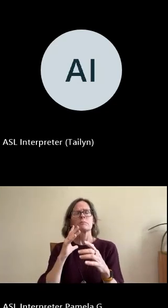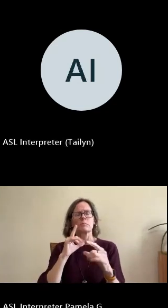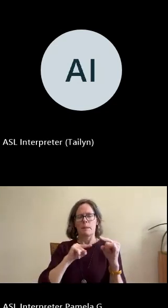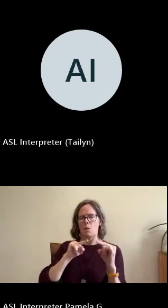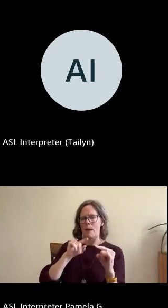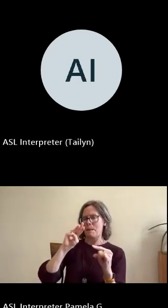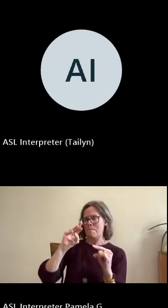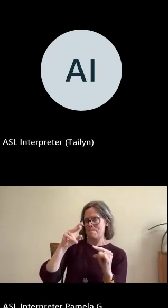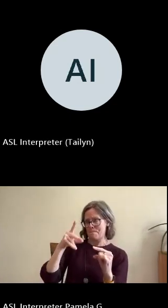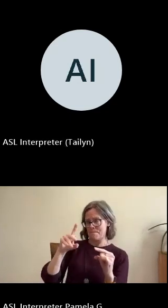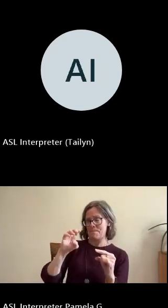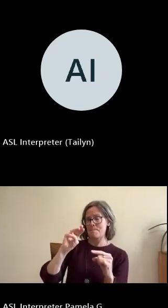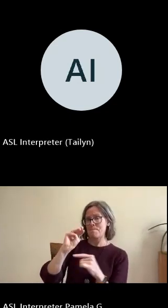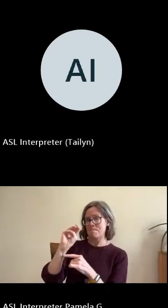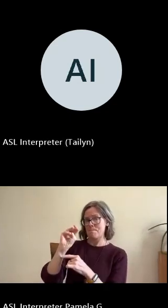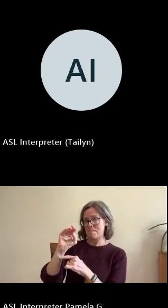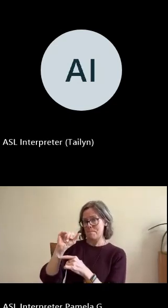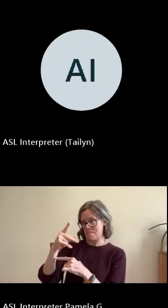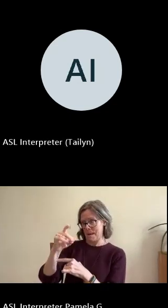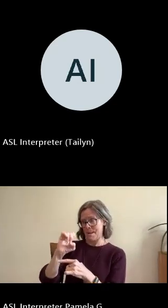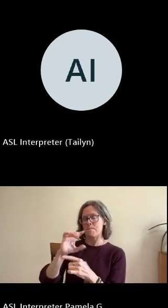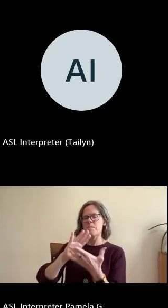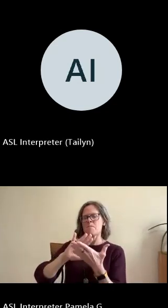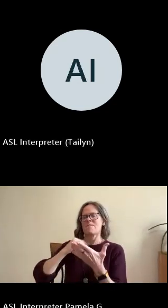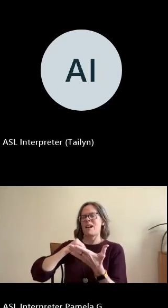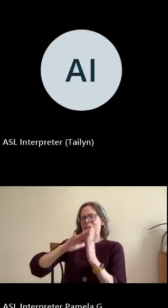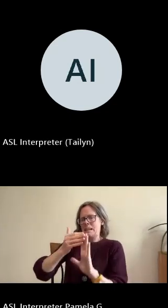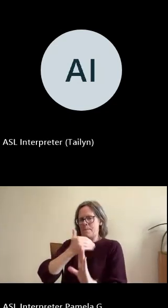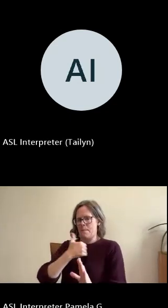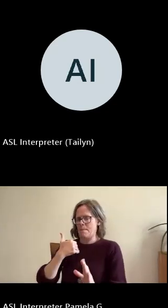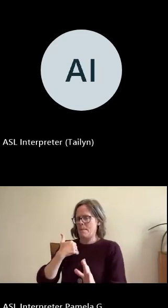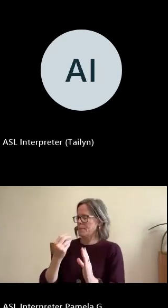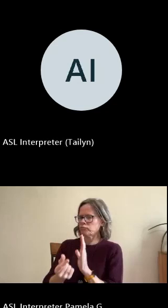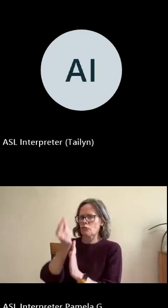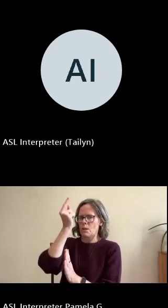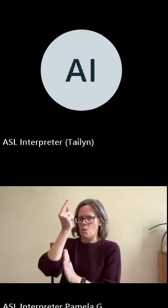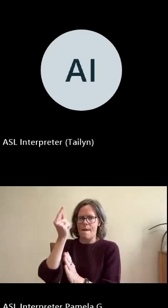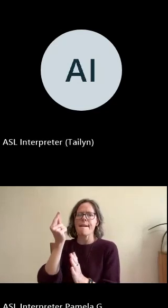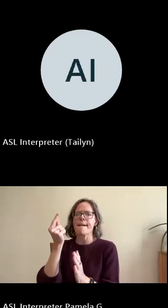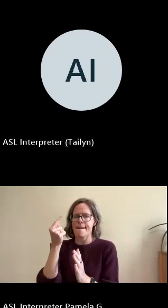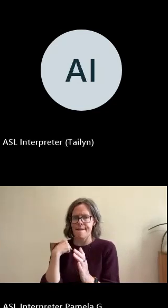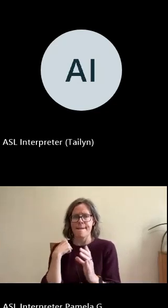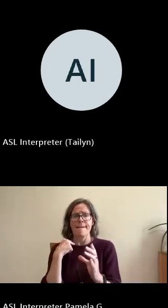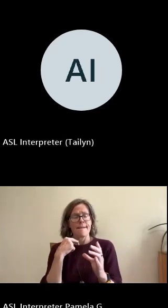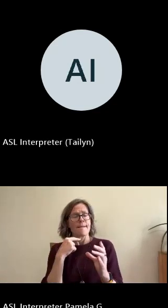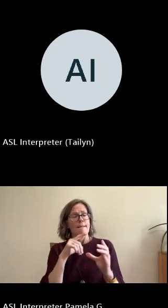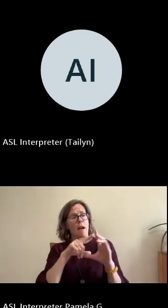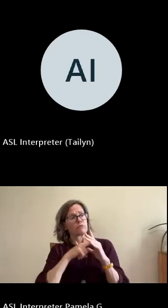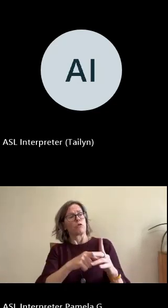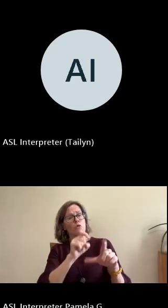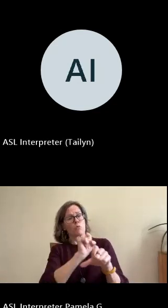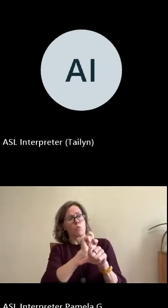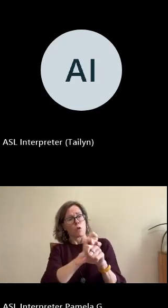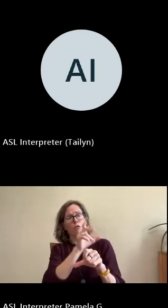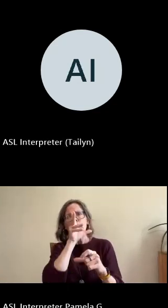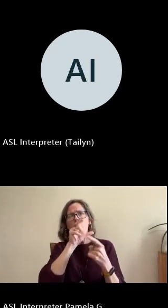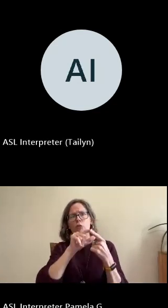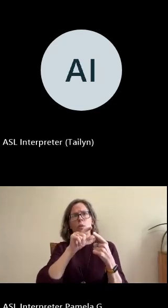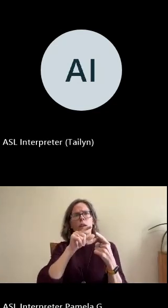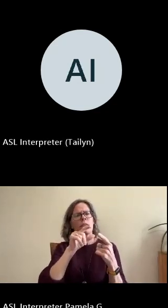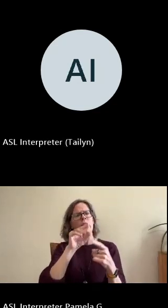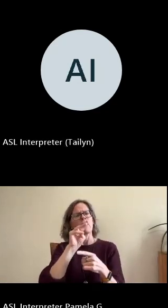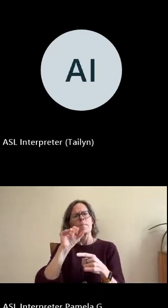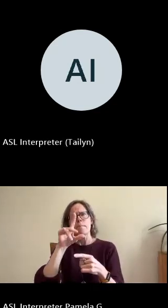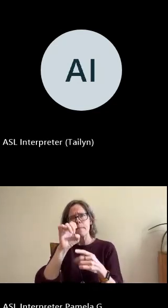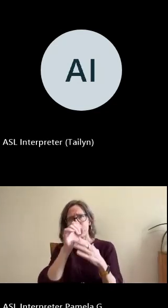member pretty much right away because I talked to a MAPE leader, and I knew I was generally supportive of unions, but I